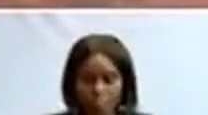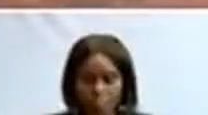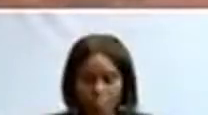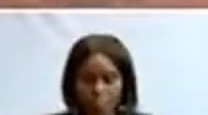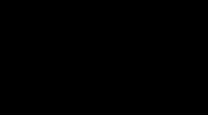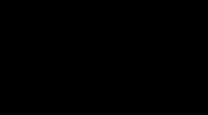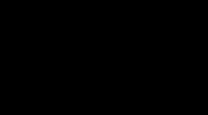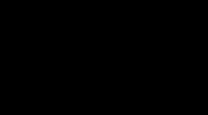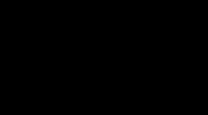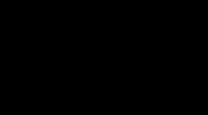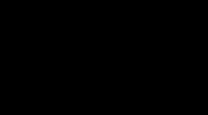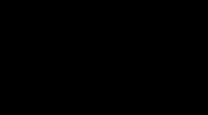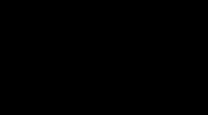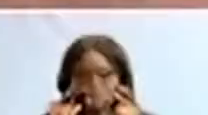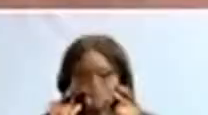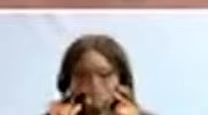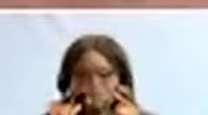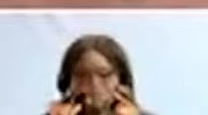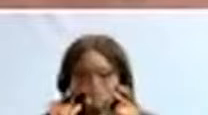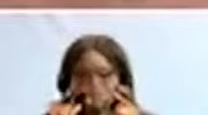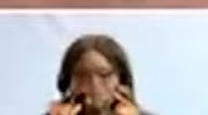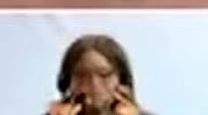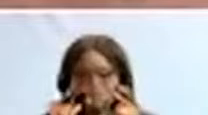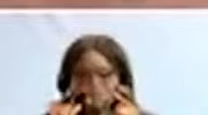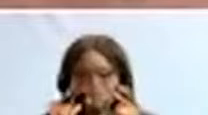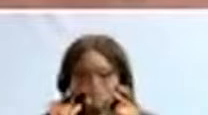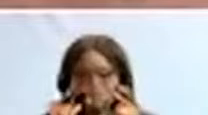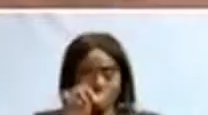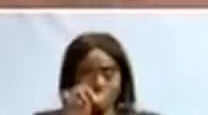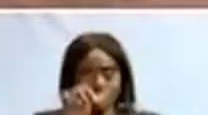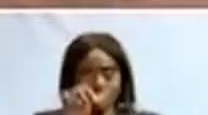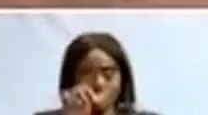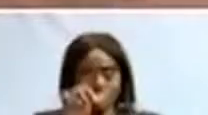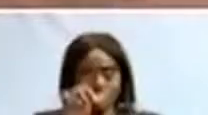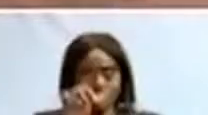but in additional costs on